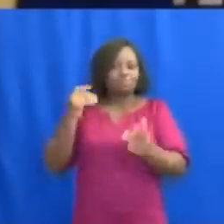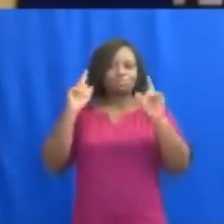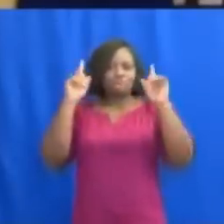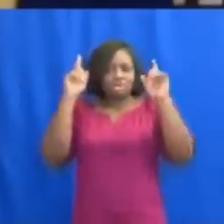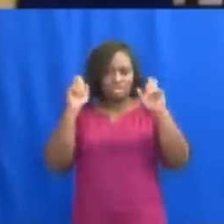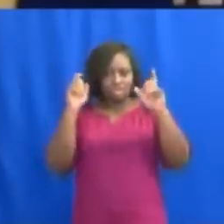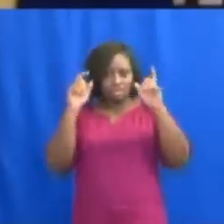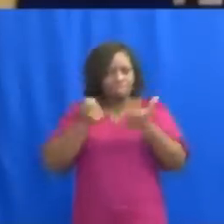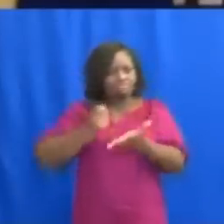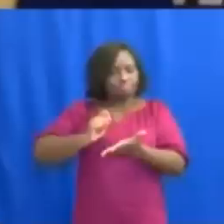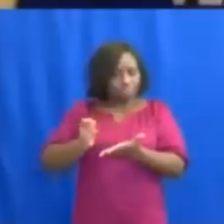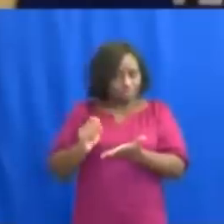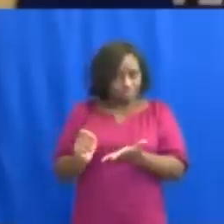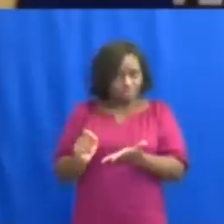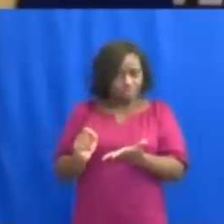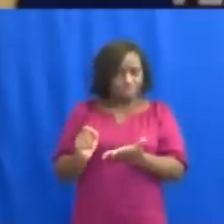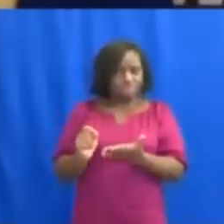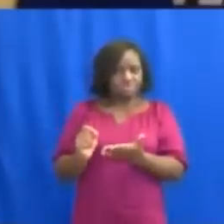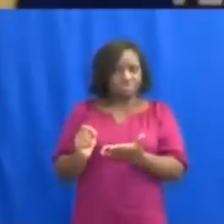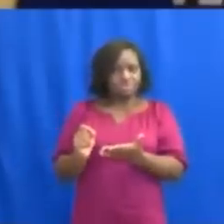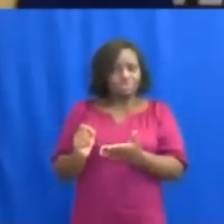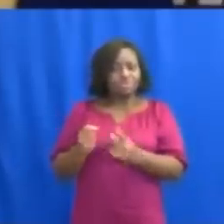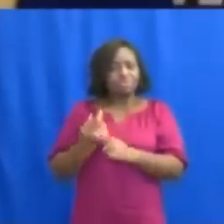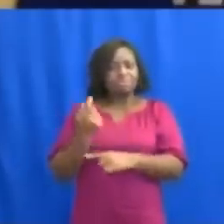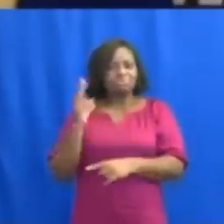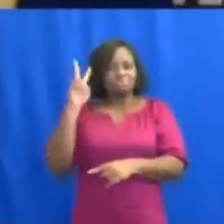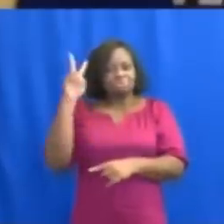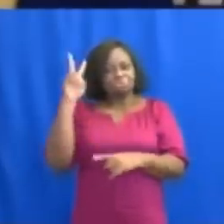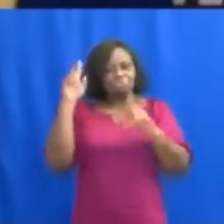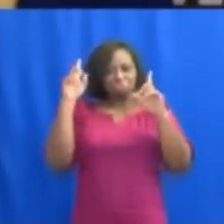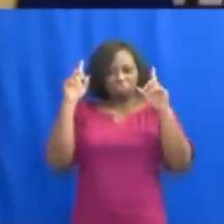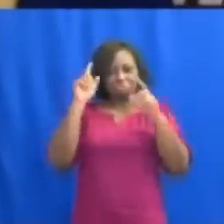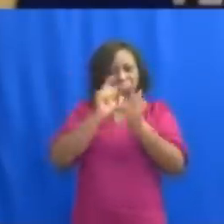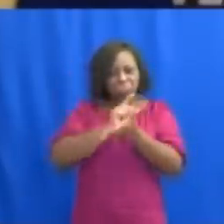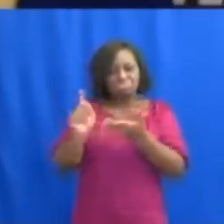WASI exams over a period of 2 weeks.